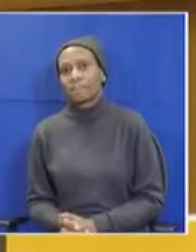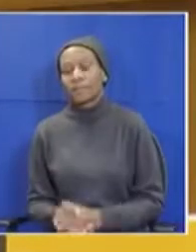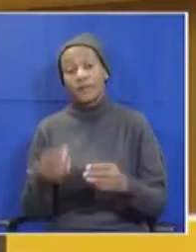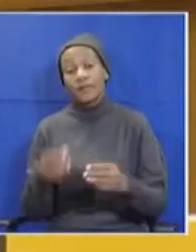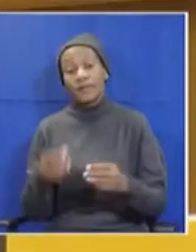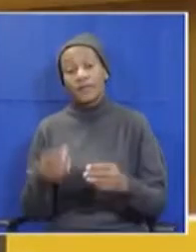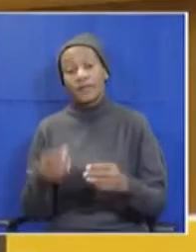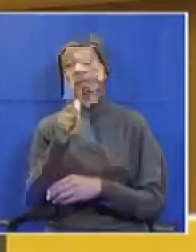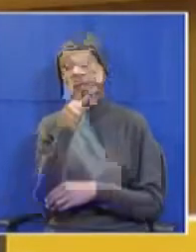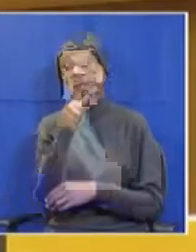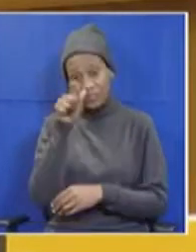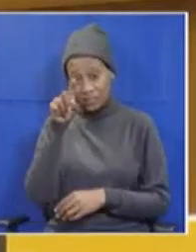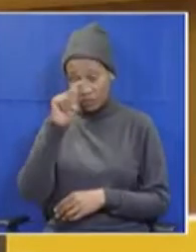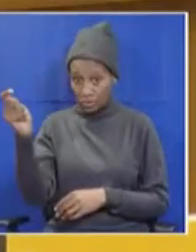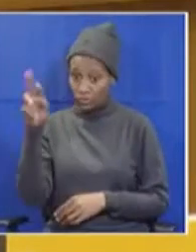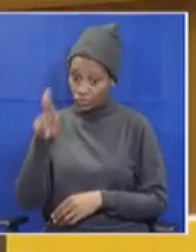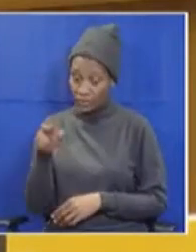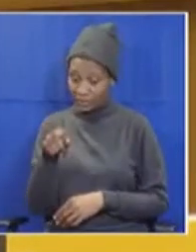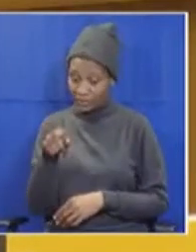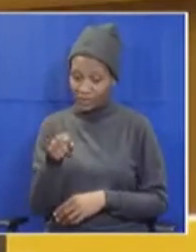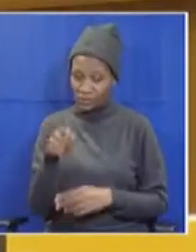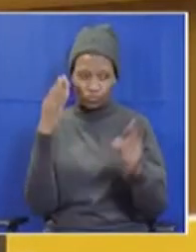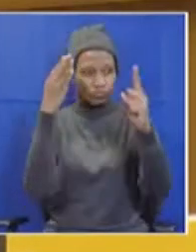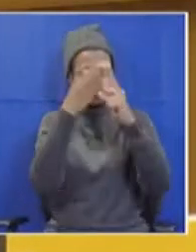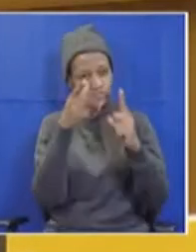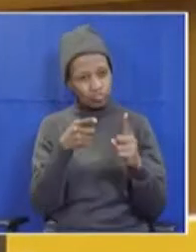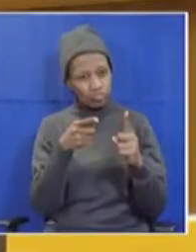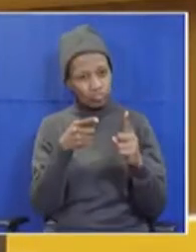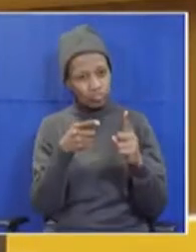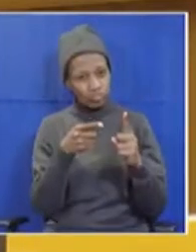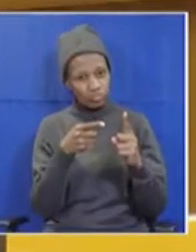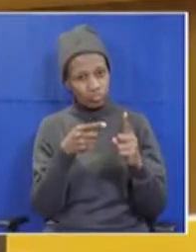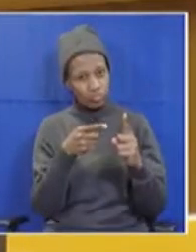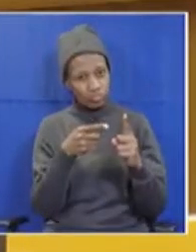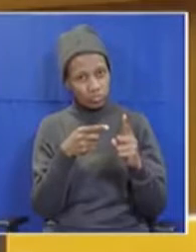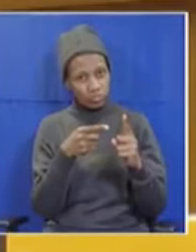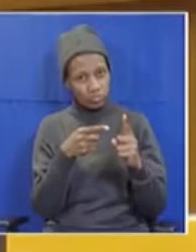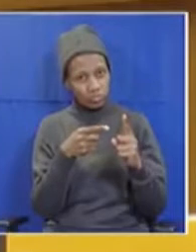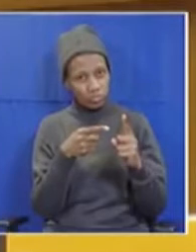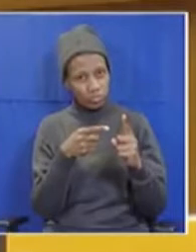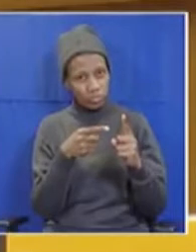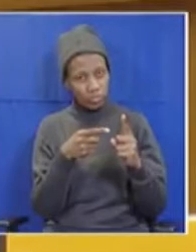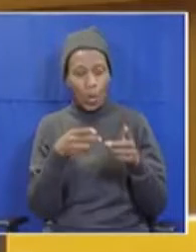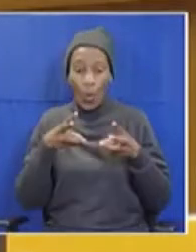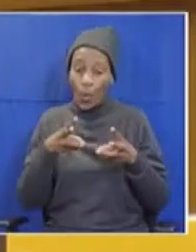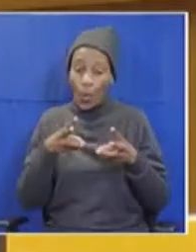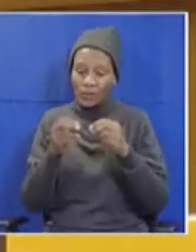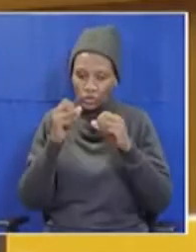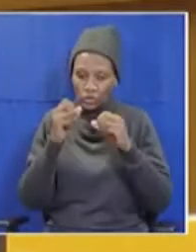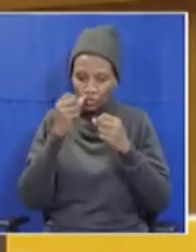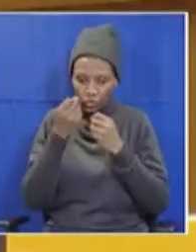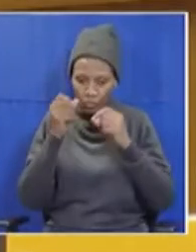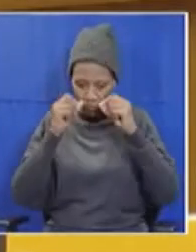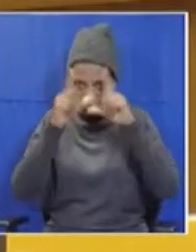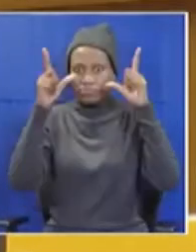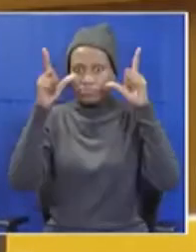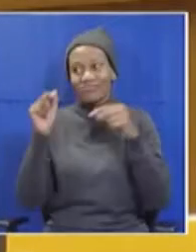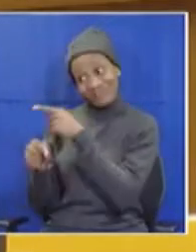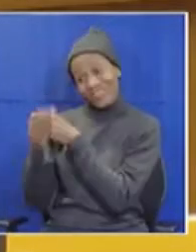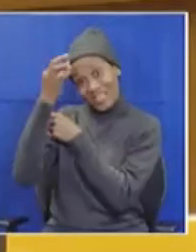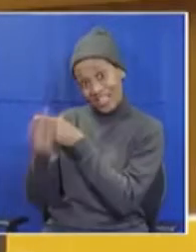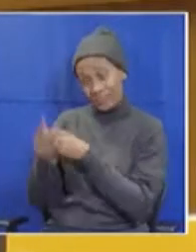6 trillion rands target, according to economist David Riot, is a wake-up call to government